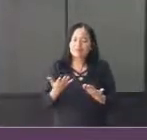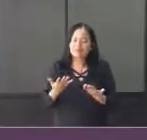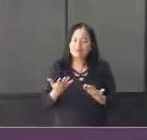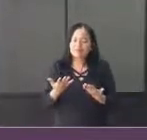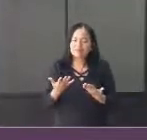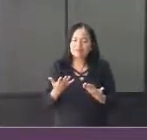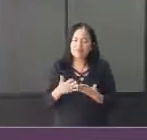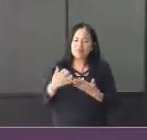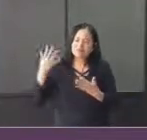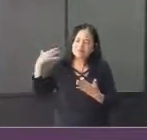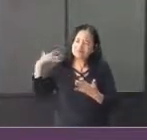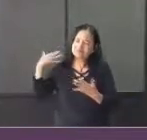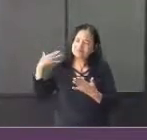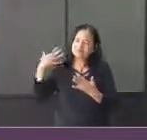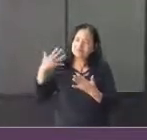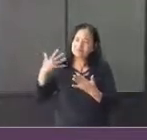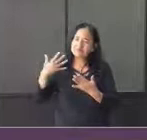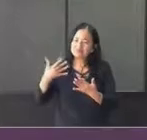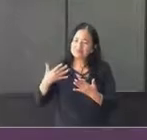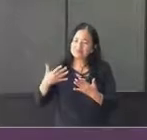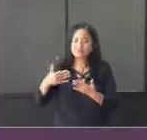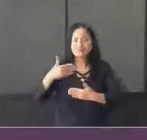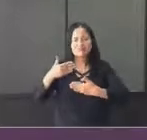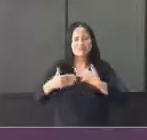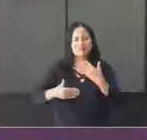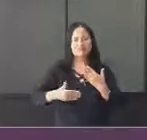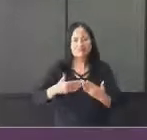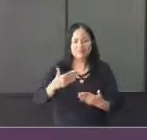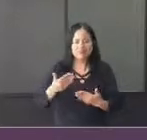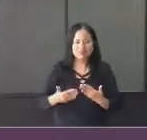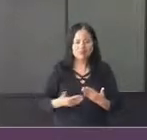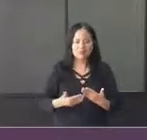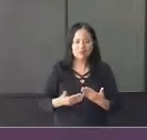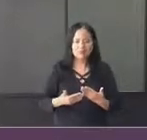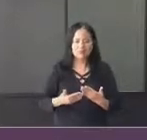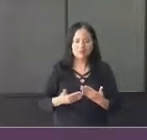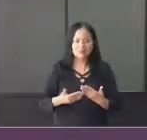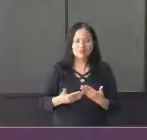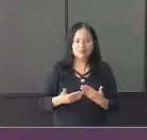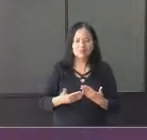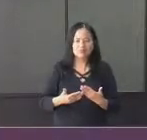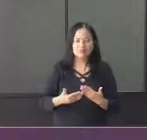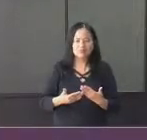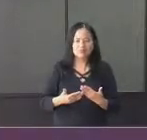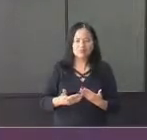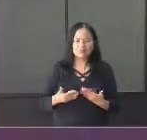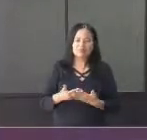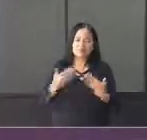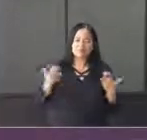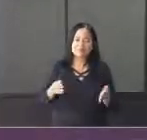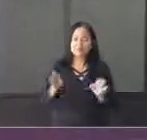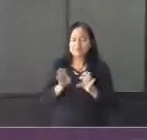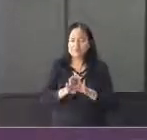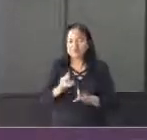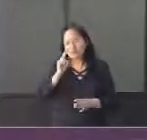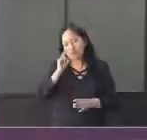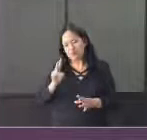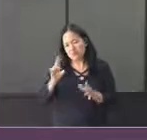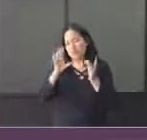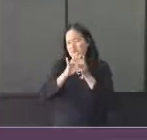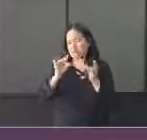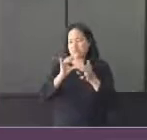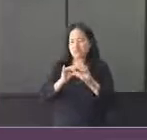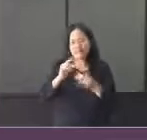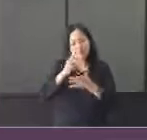importance that throughout the years the process has and how by analyzing the